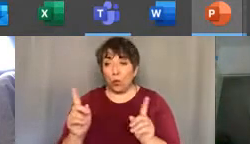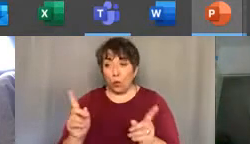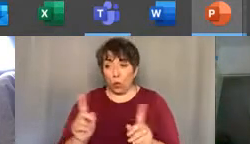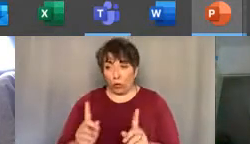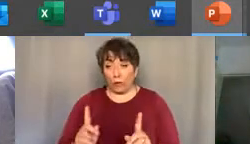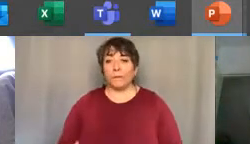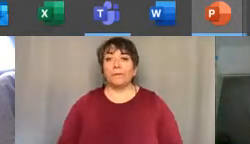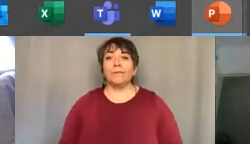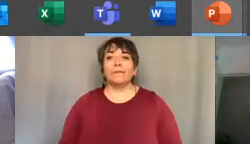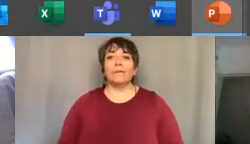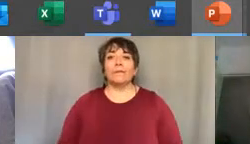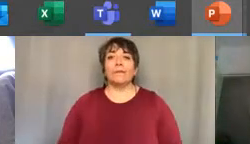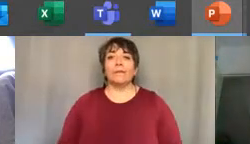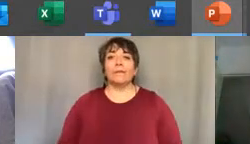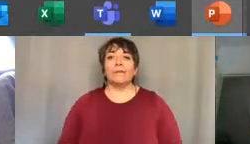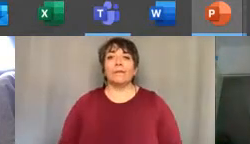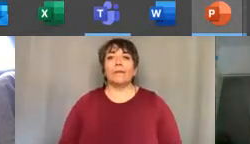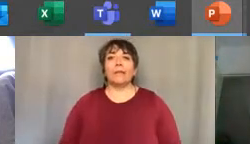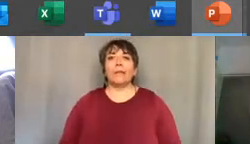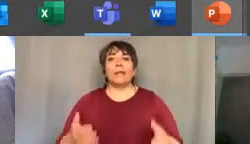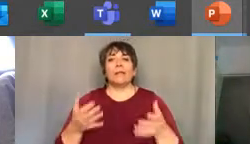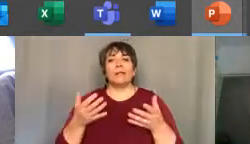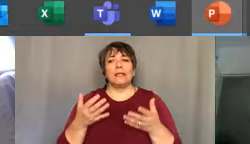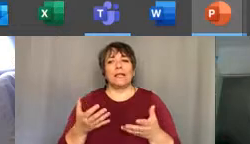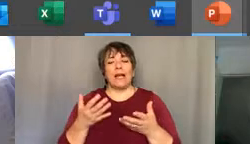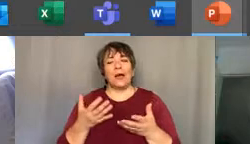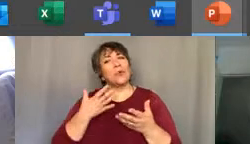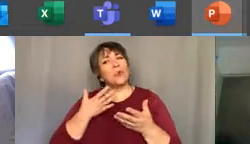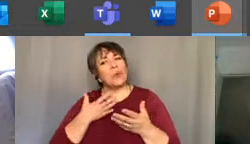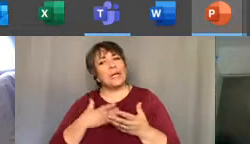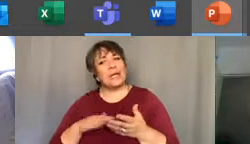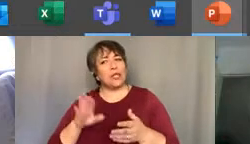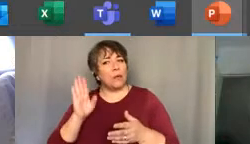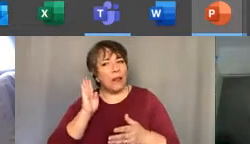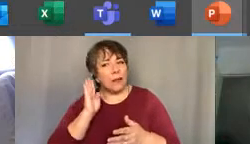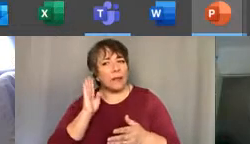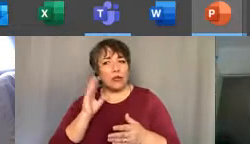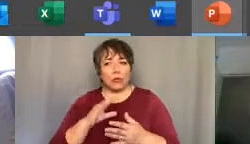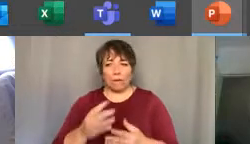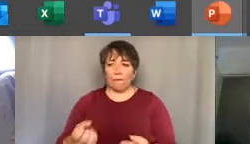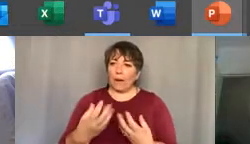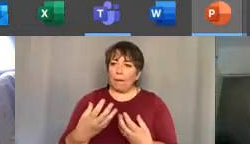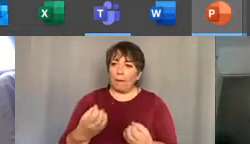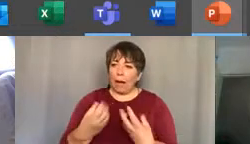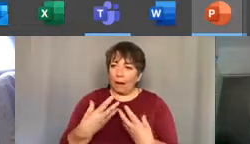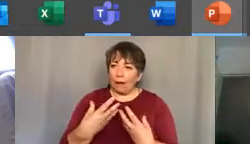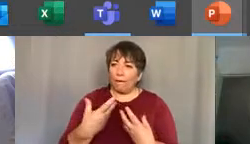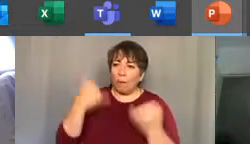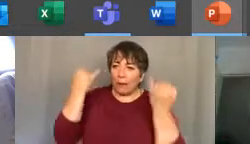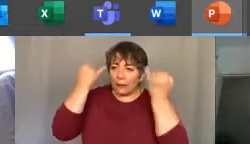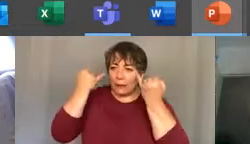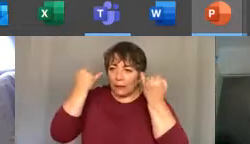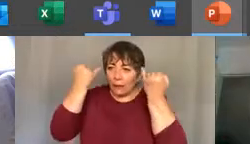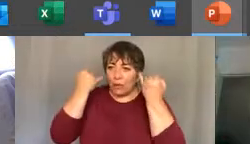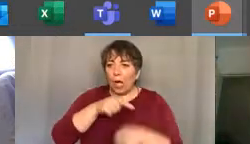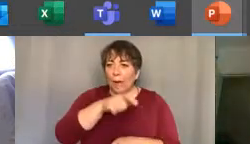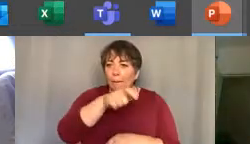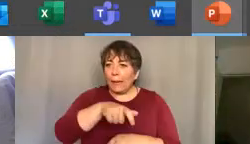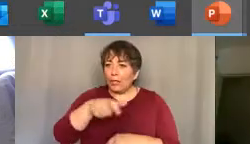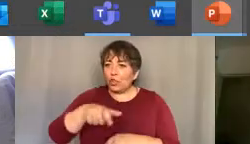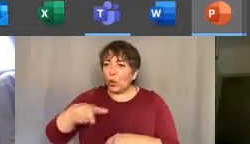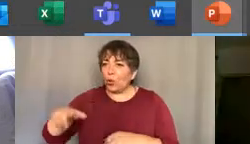But one thing is, what we can do is listen to patients of Derbyshire and stakeholders and what we can do to try and improve our service.